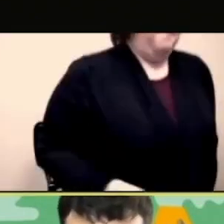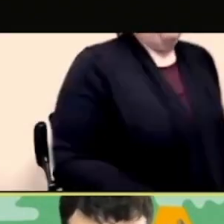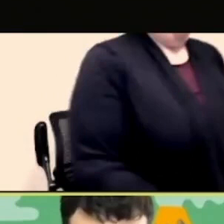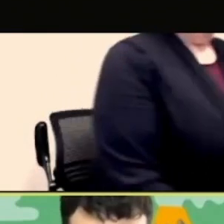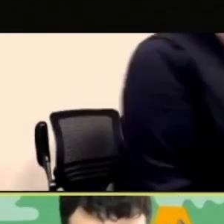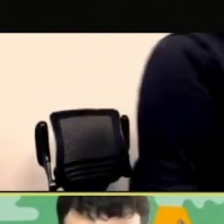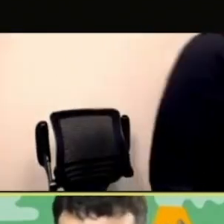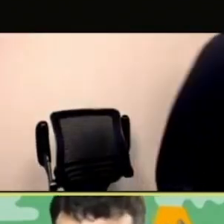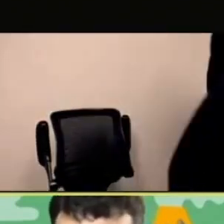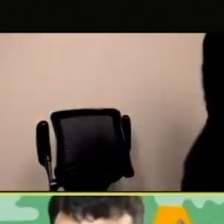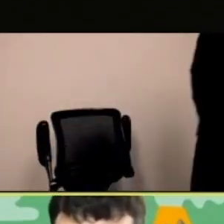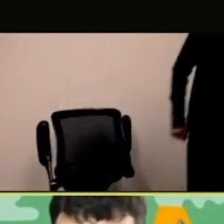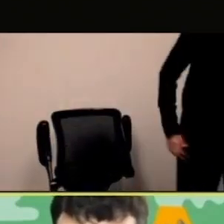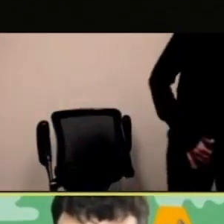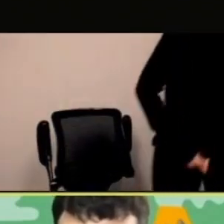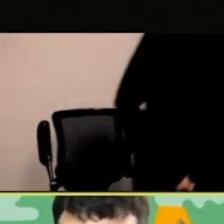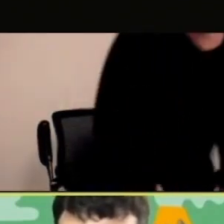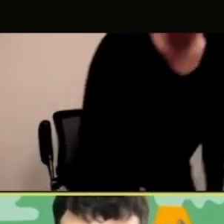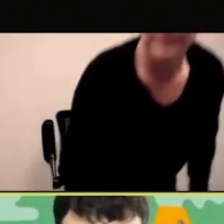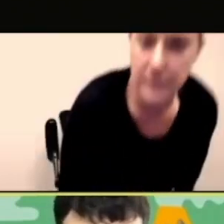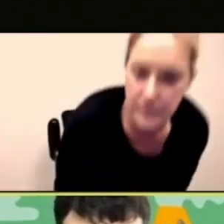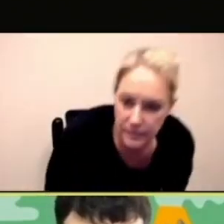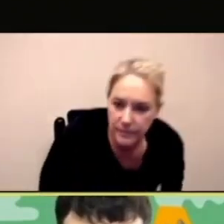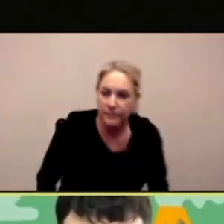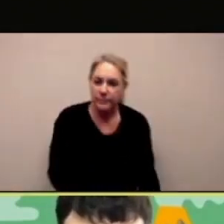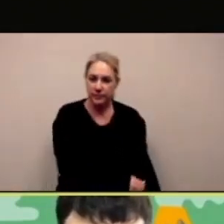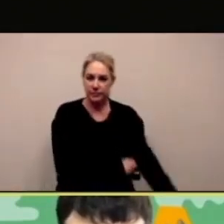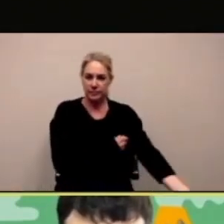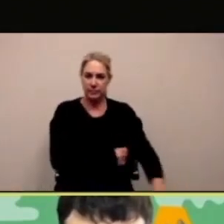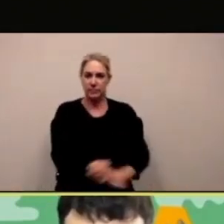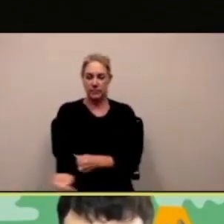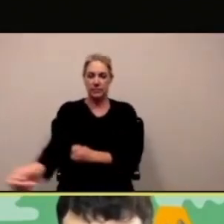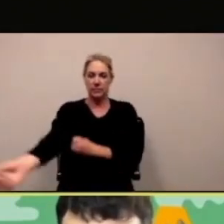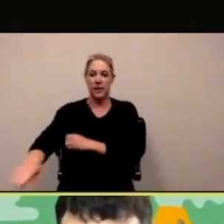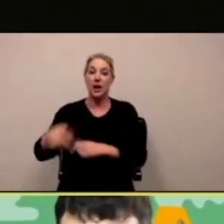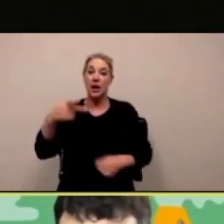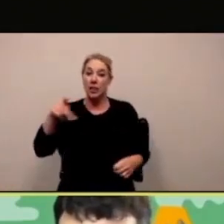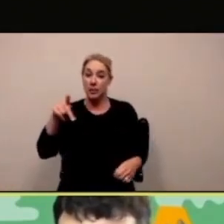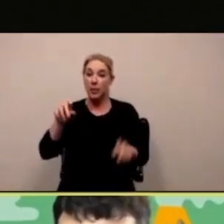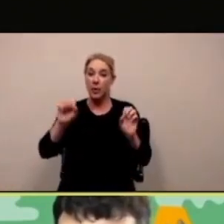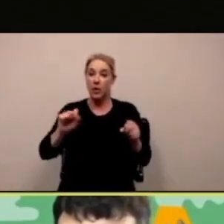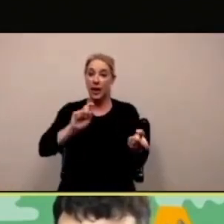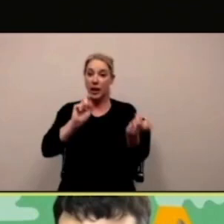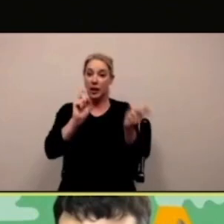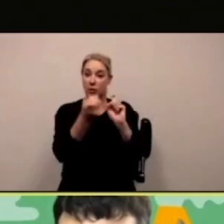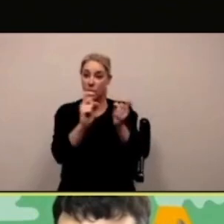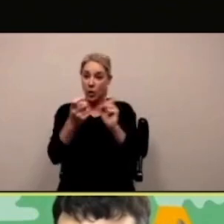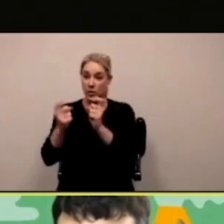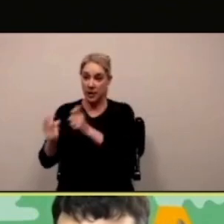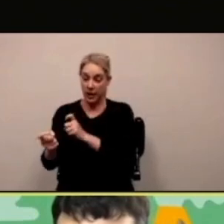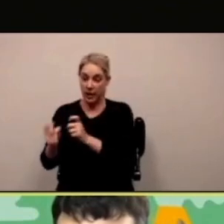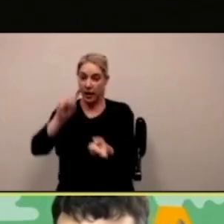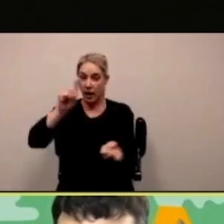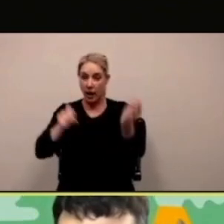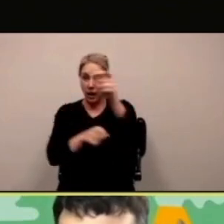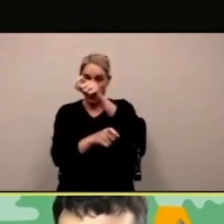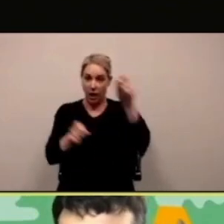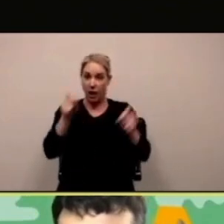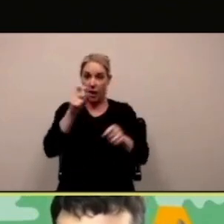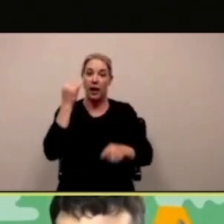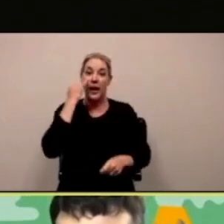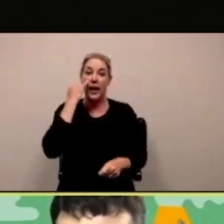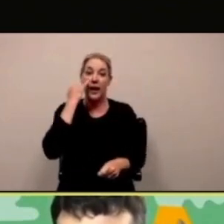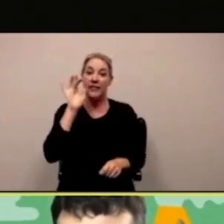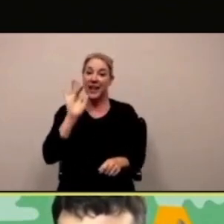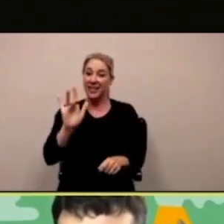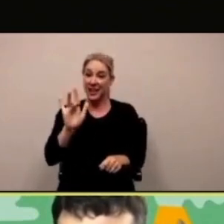just creating clones which fall. But then this purple sprite, I can rotate, and then if I click, it locks it